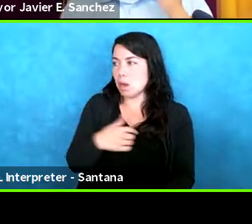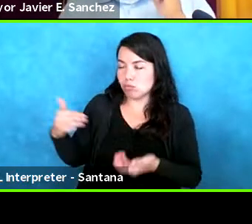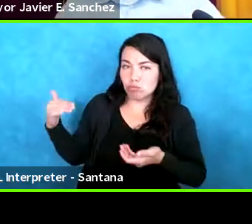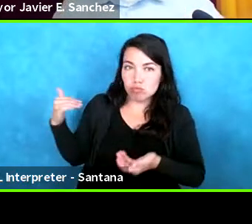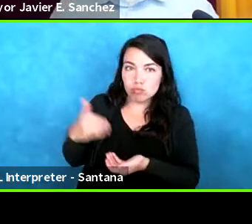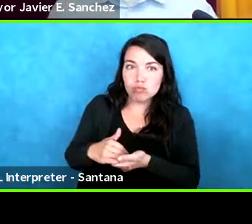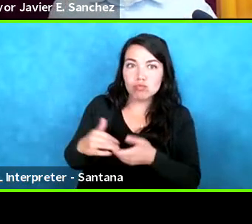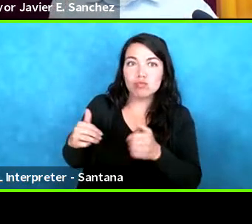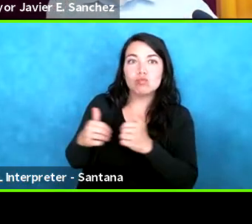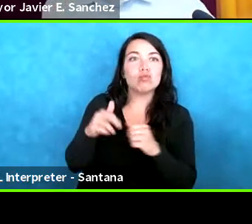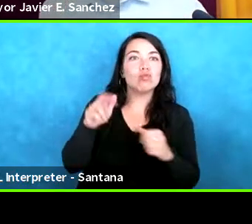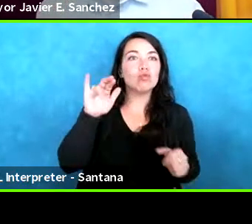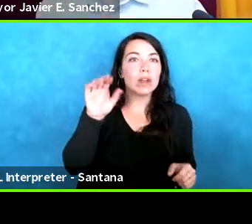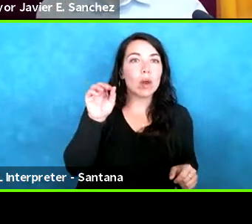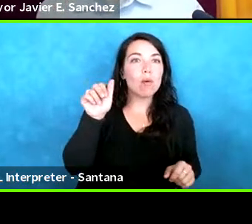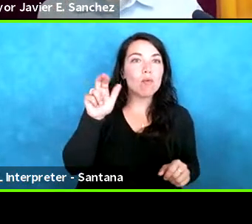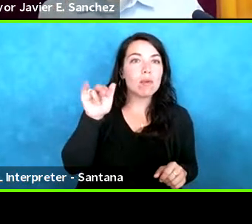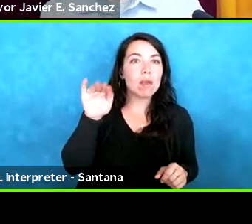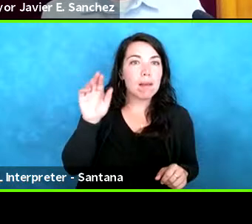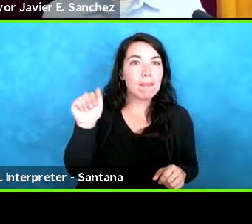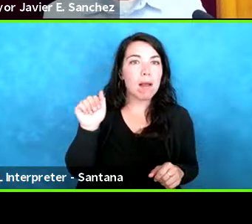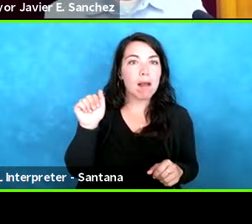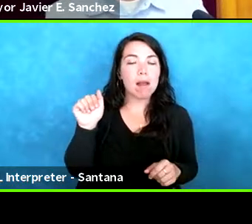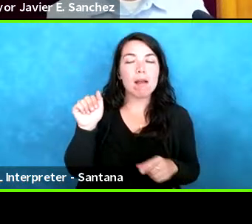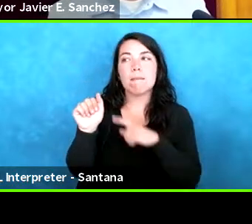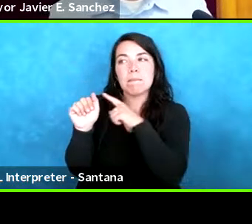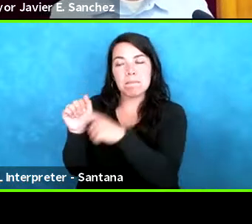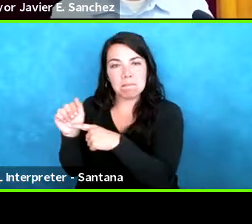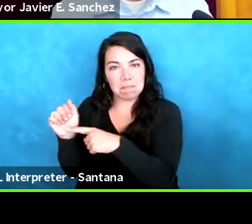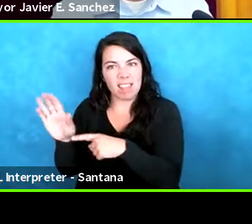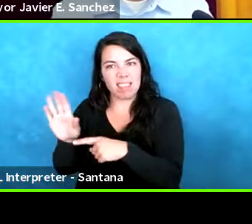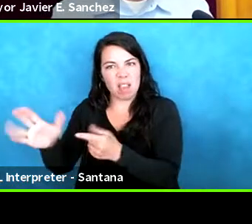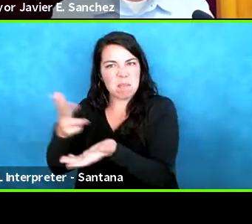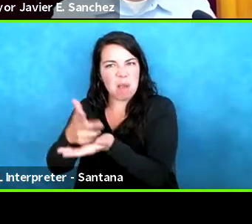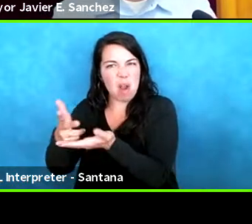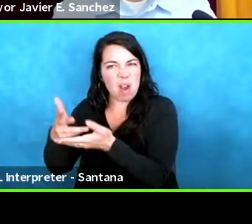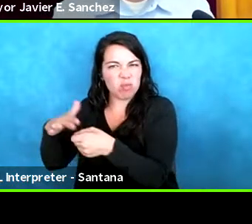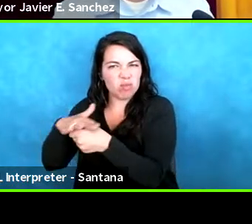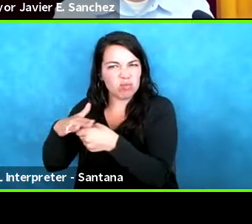graciously offering their parking area up at